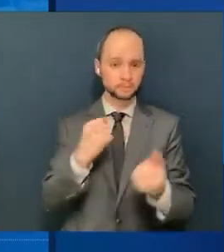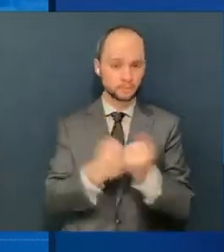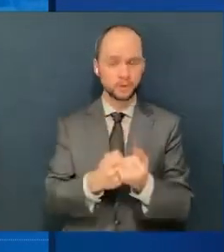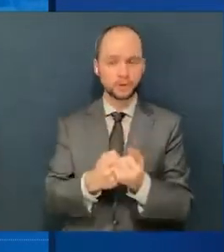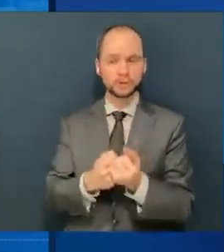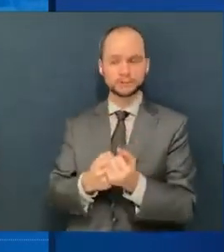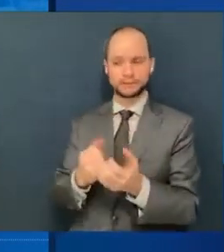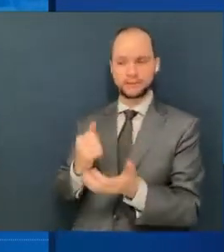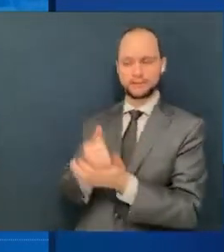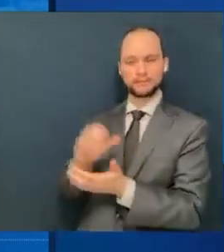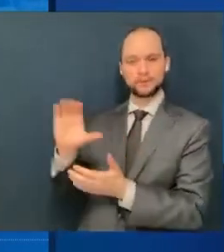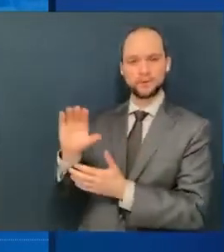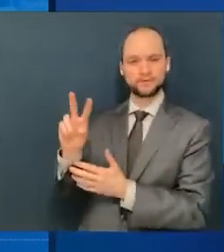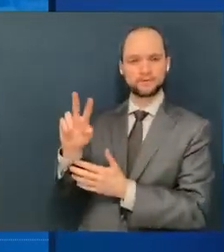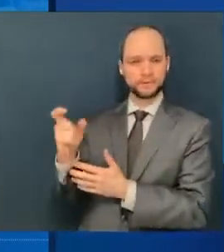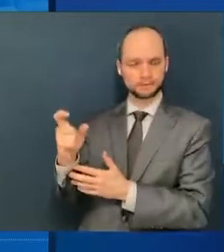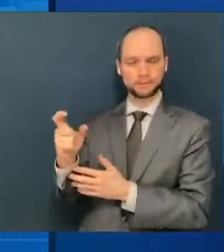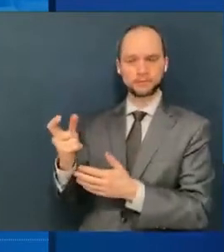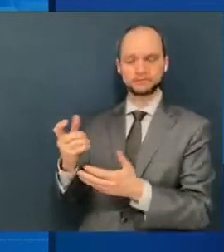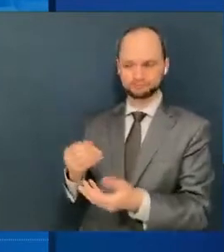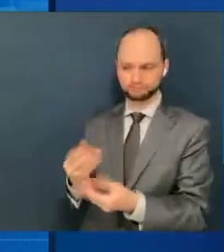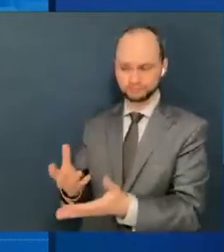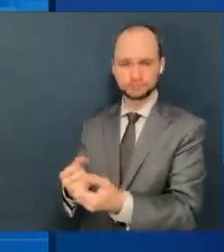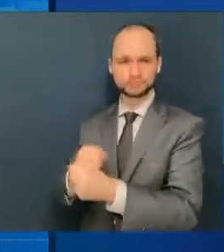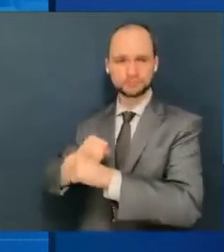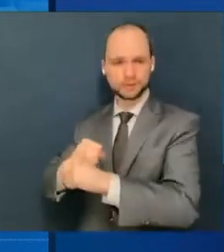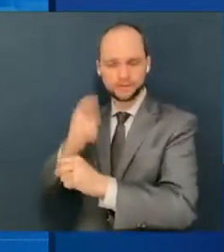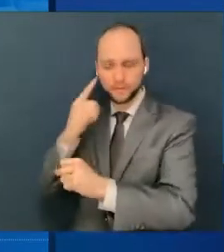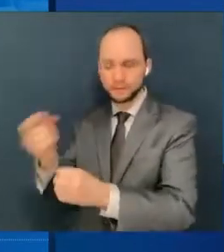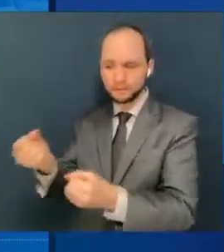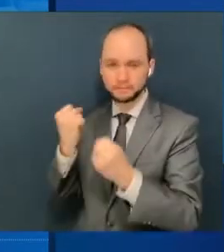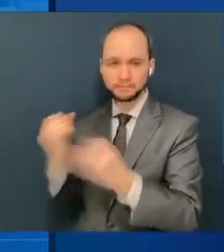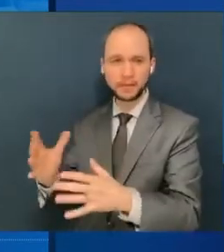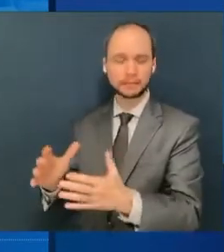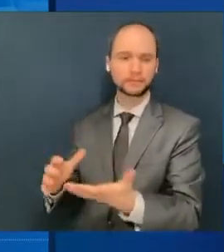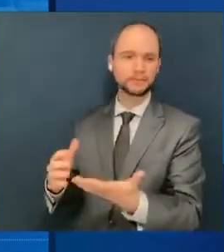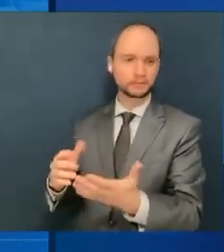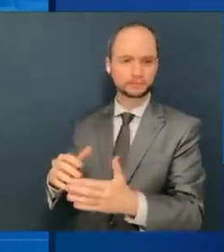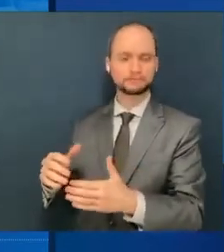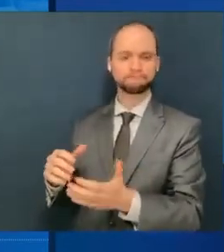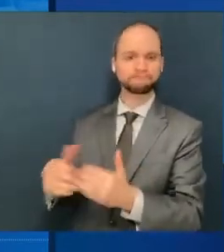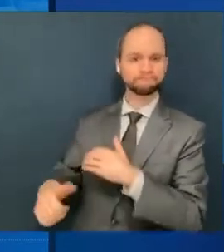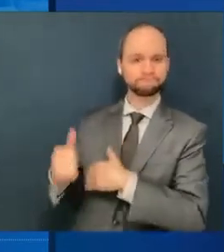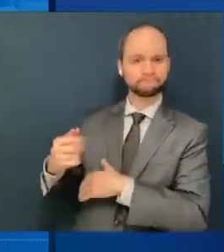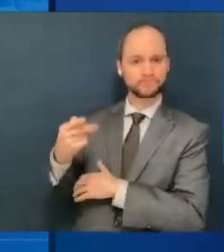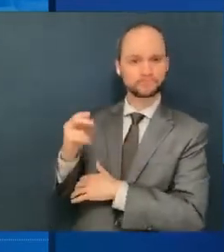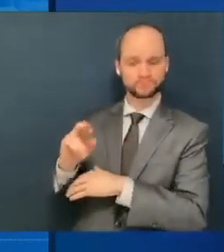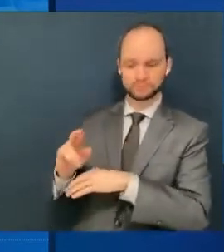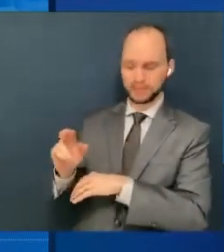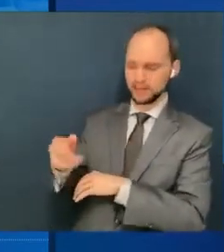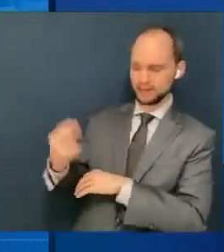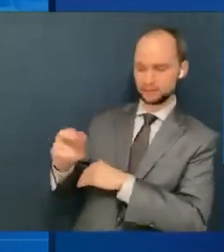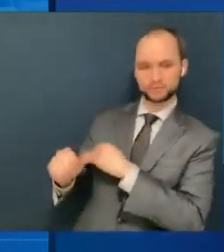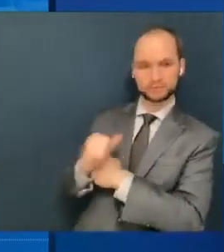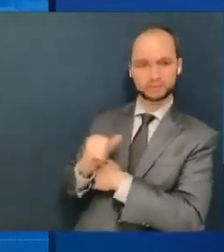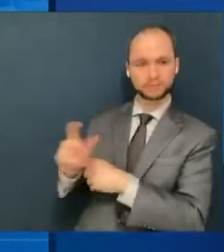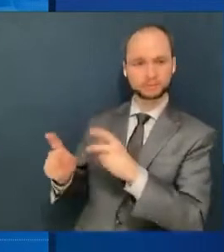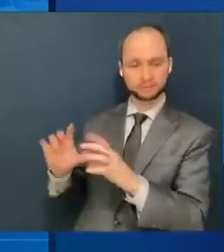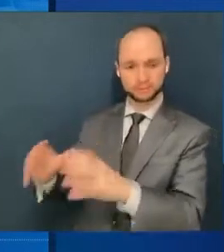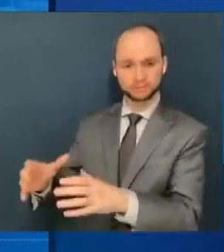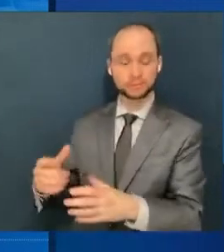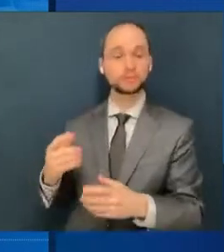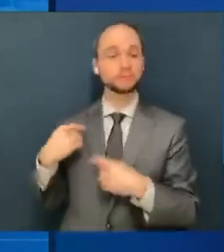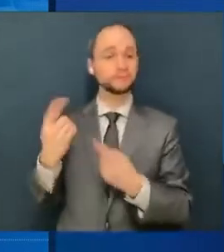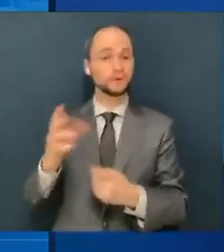of millions of the most vulnerable people and ensure we're ready for future pandemic shocks. So far, COVAX has